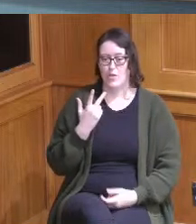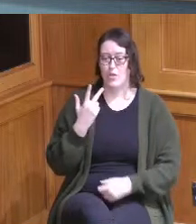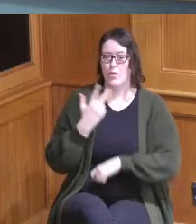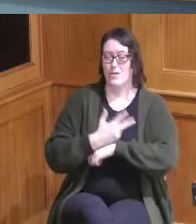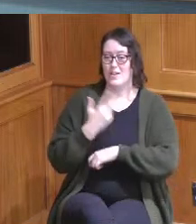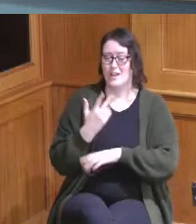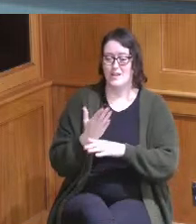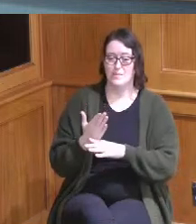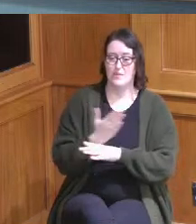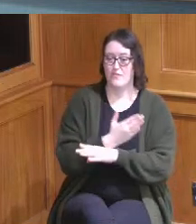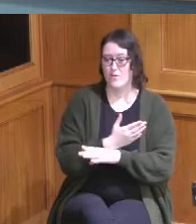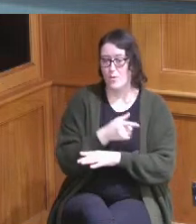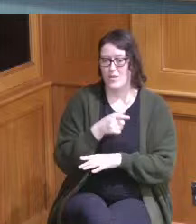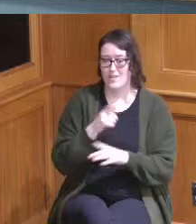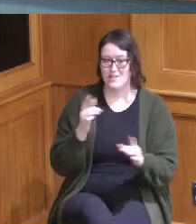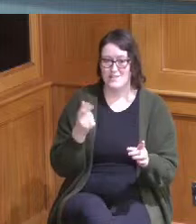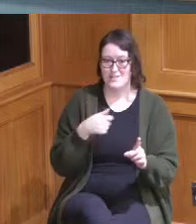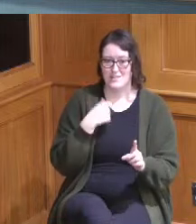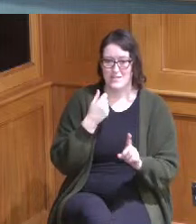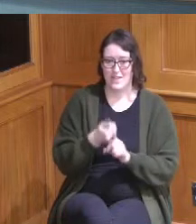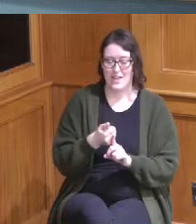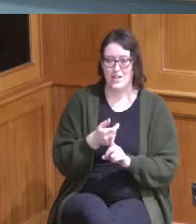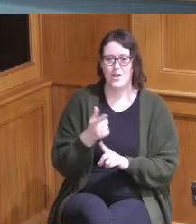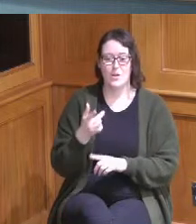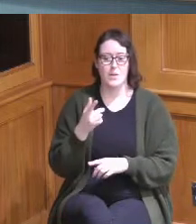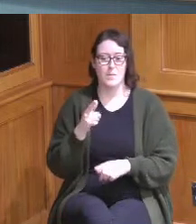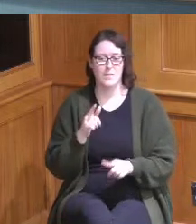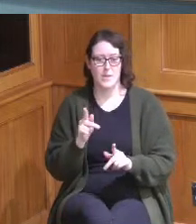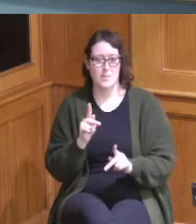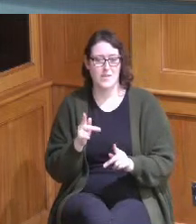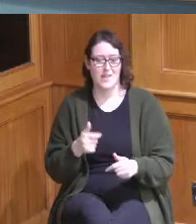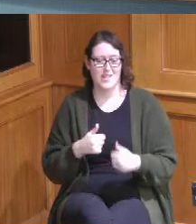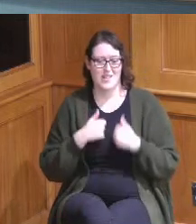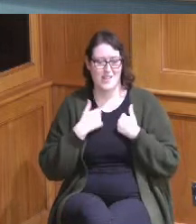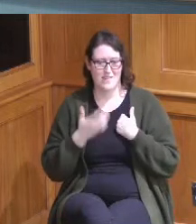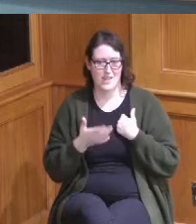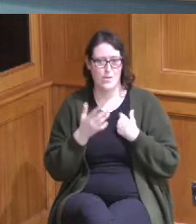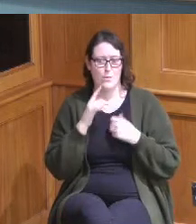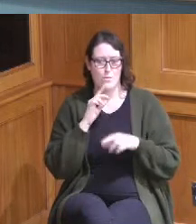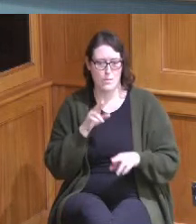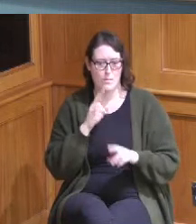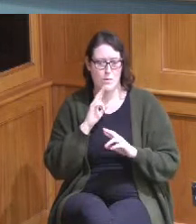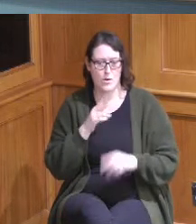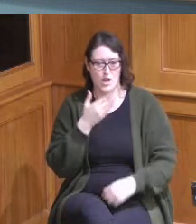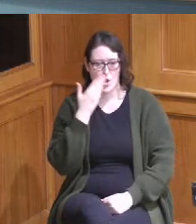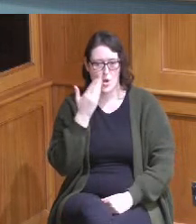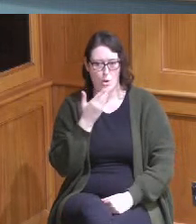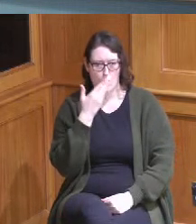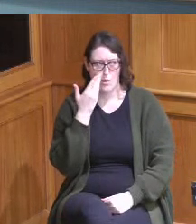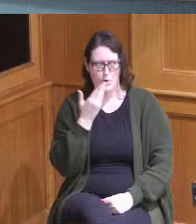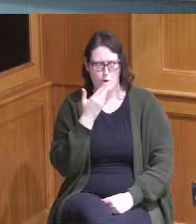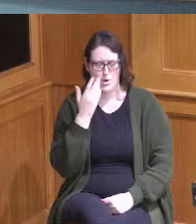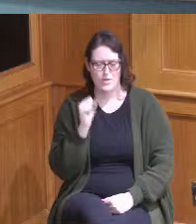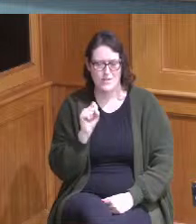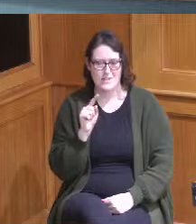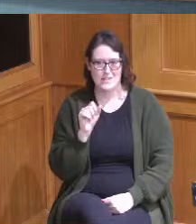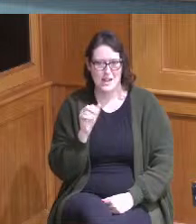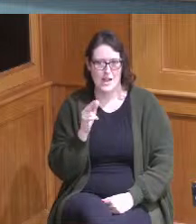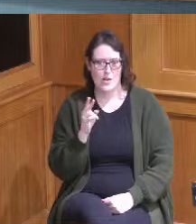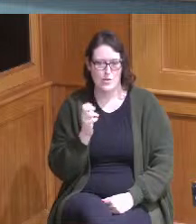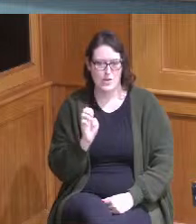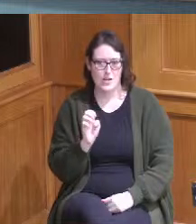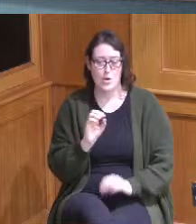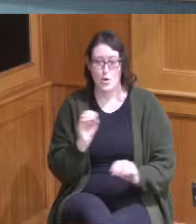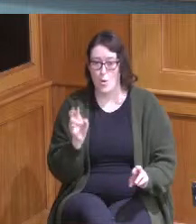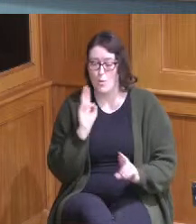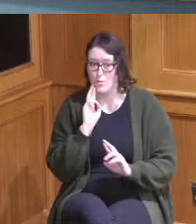days prior to this incident, residents were reporting the odor, the styrene leak, and nobody